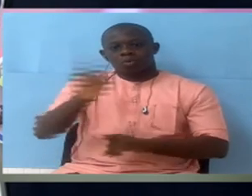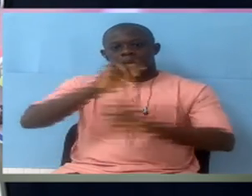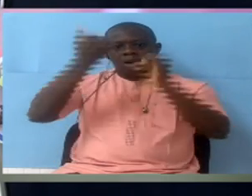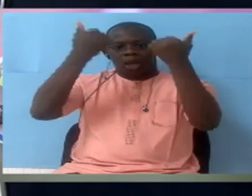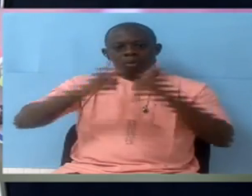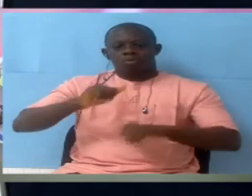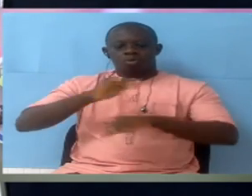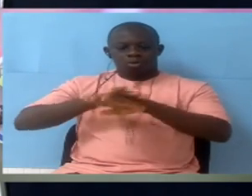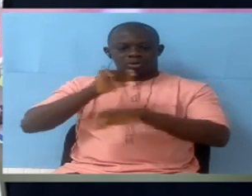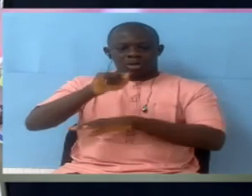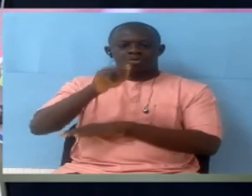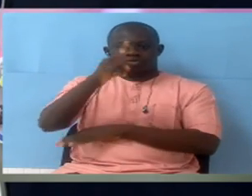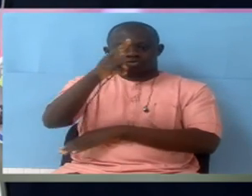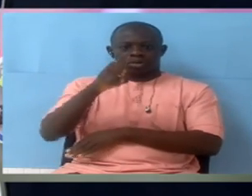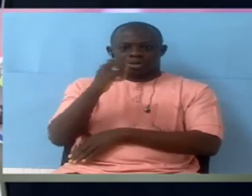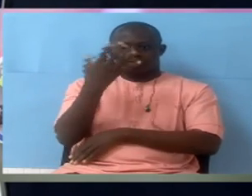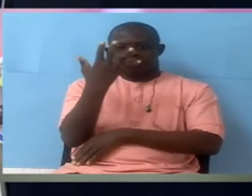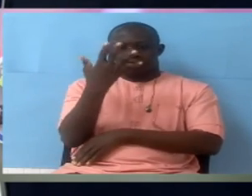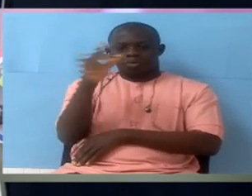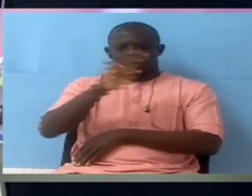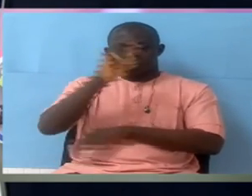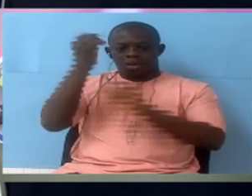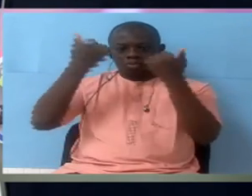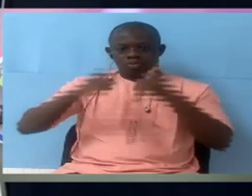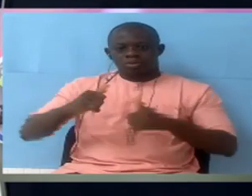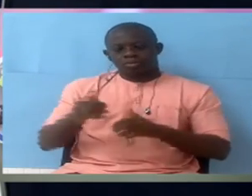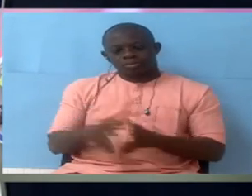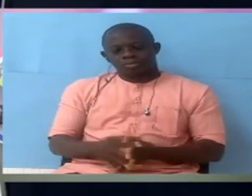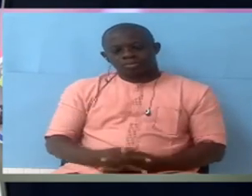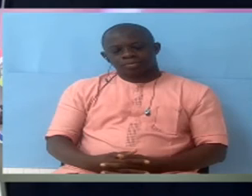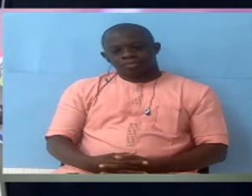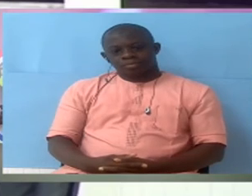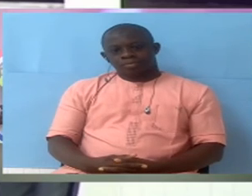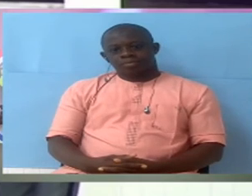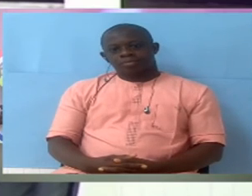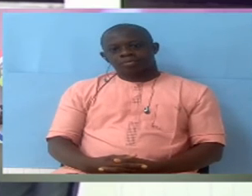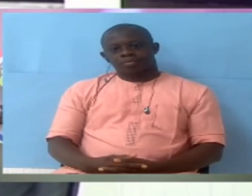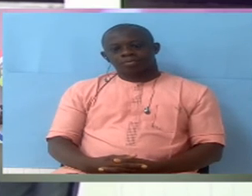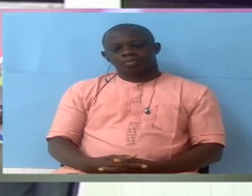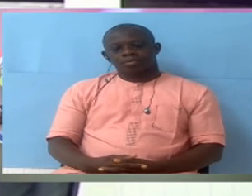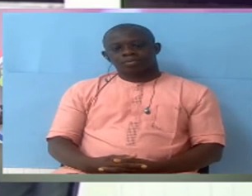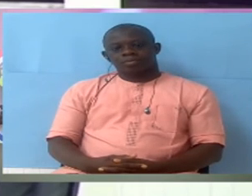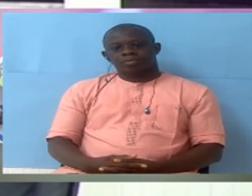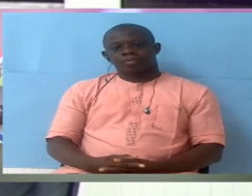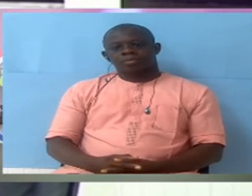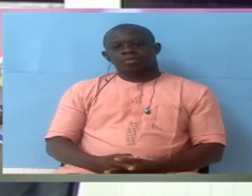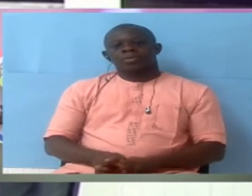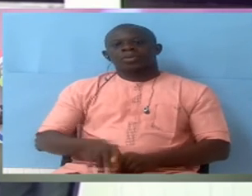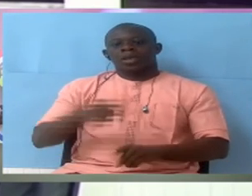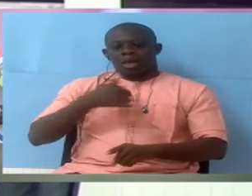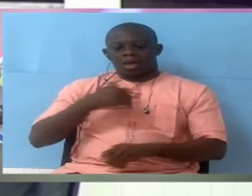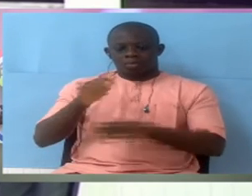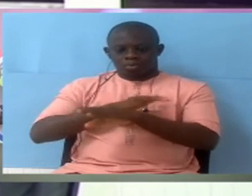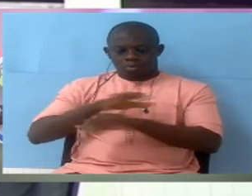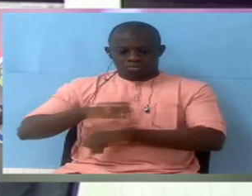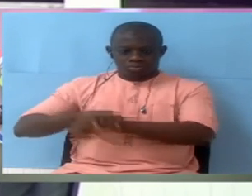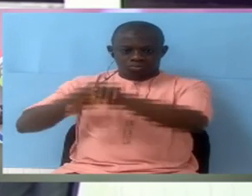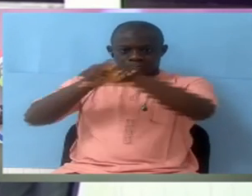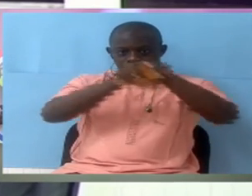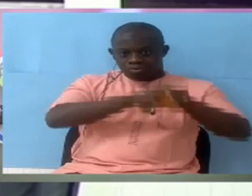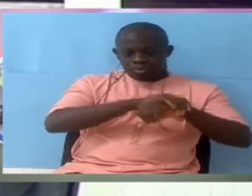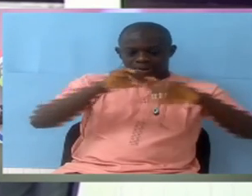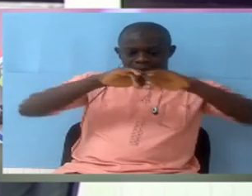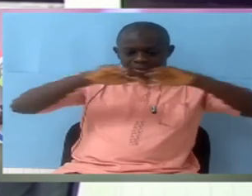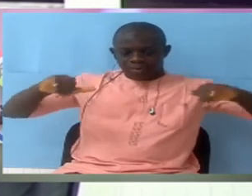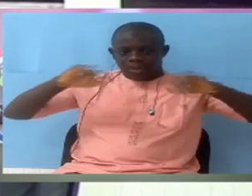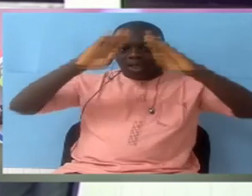that 25th? Lana hewon ci bes bobu ñaar fukk fan ak juroom ci wër bi. I was taken to a separate room. Dañ ma yobbu ci